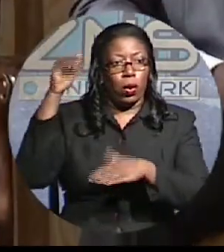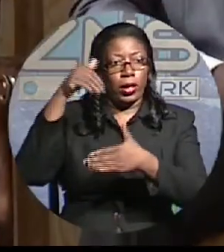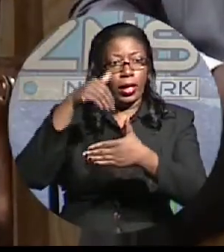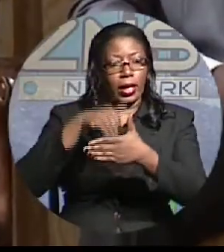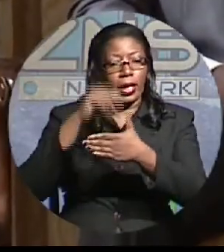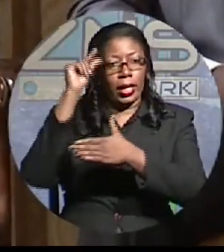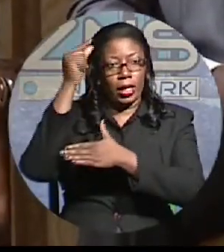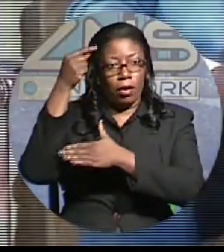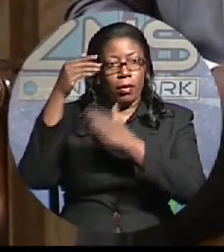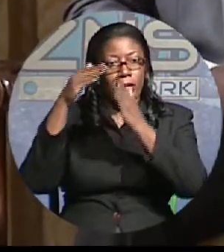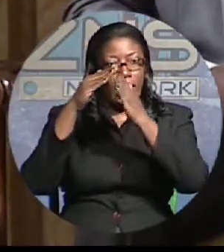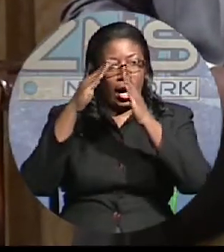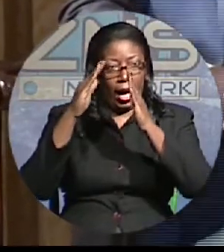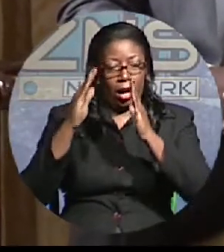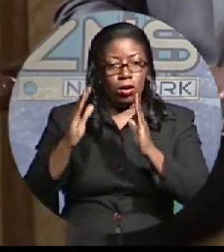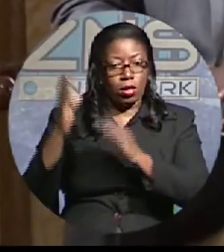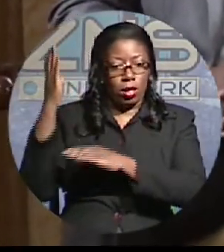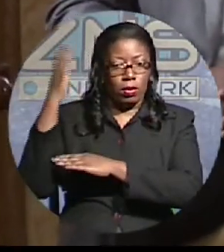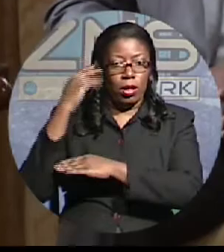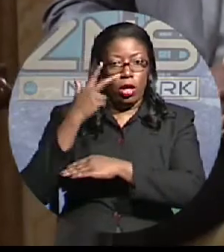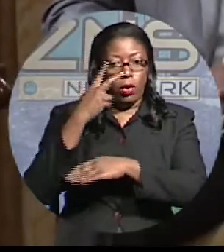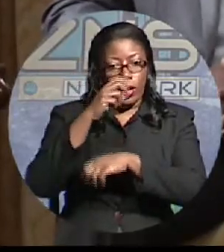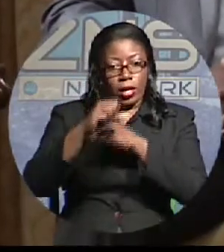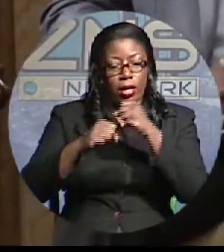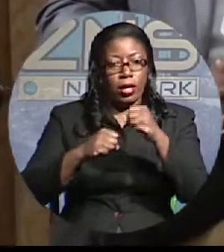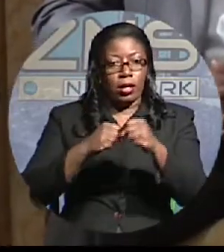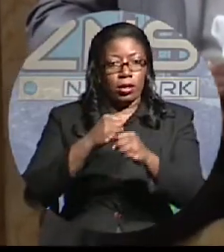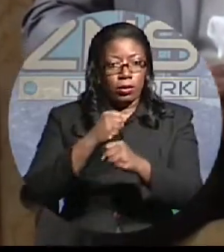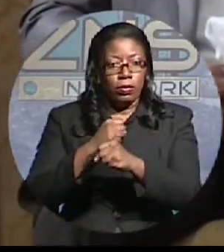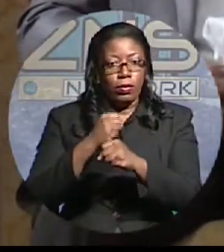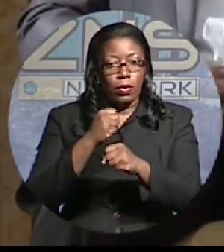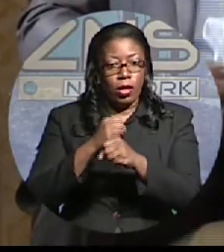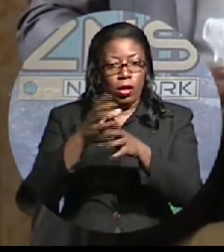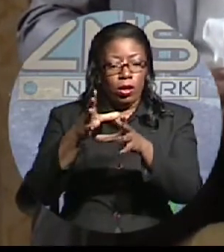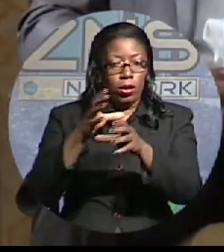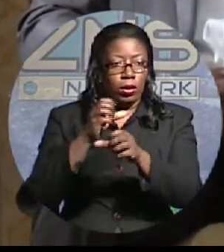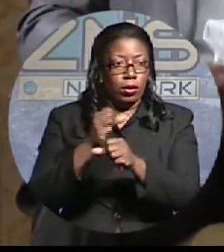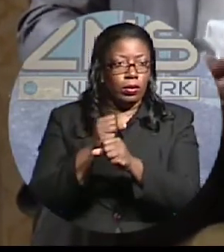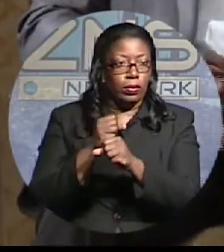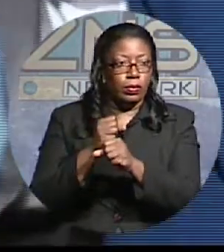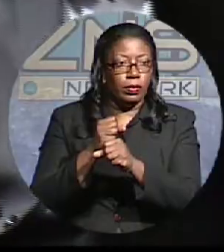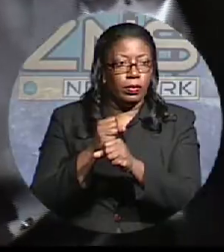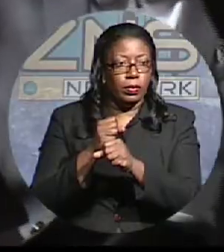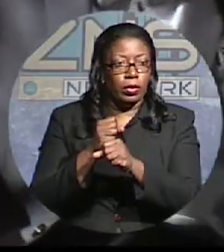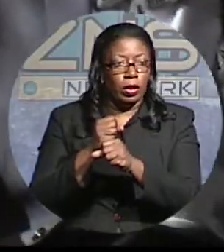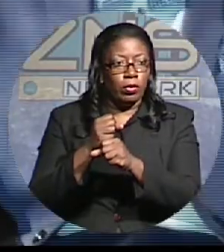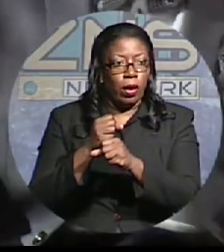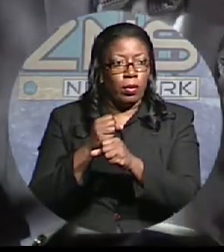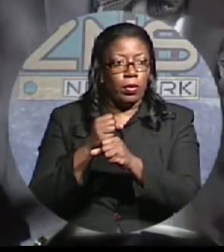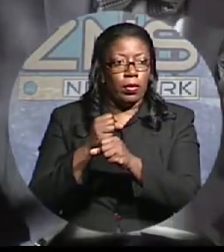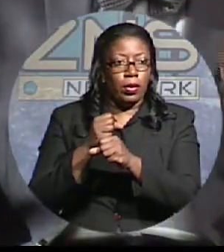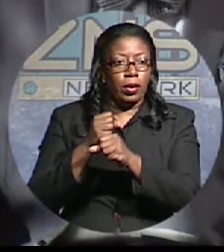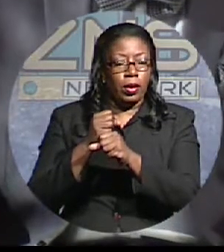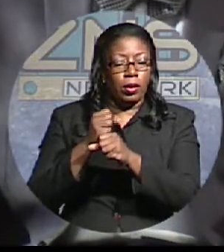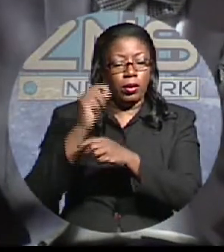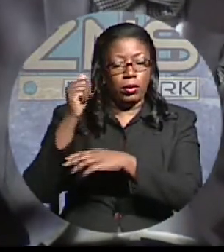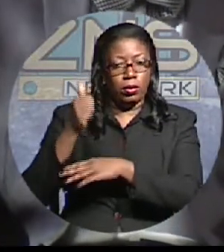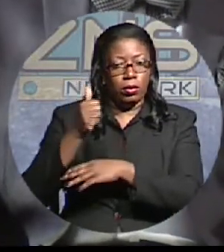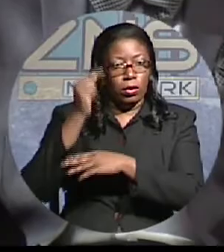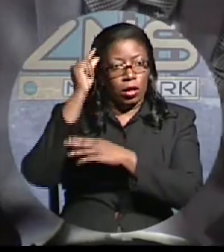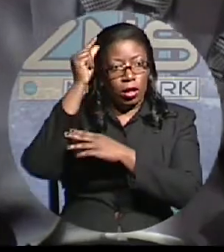Government House. The executives will serve a 3-year term and received their instruments from Deputy to the Governor General, Dame Marguerite Pinling.